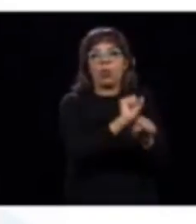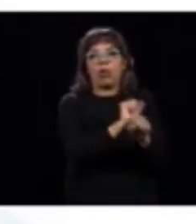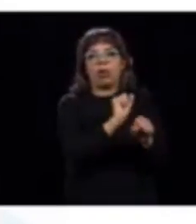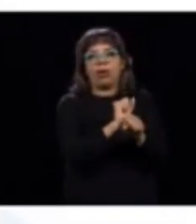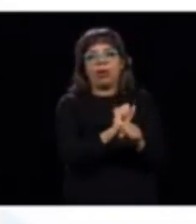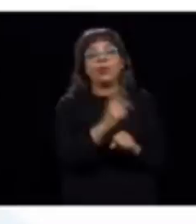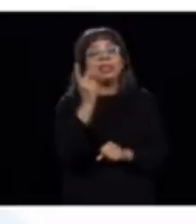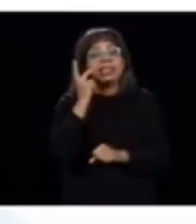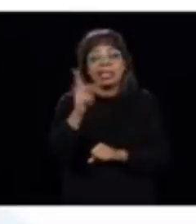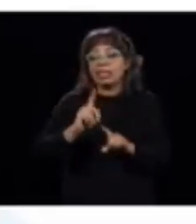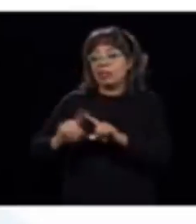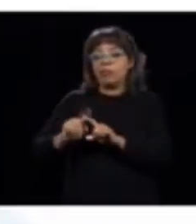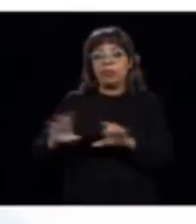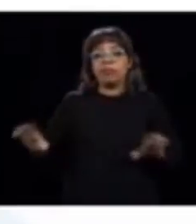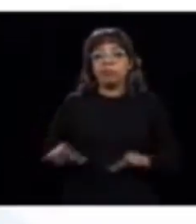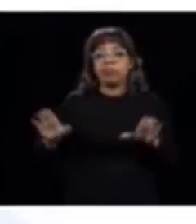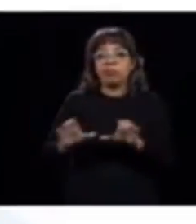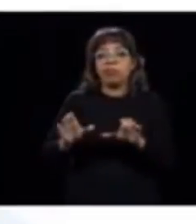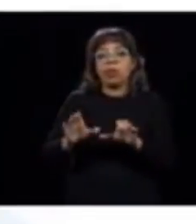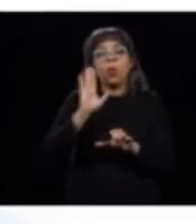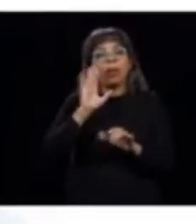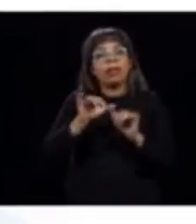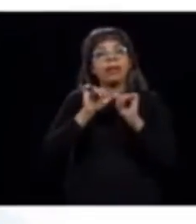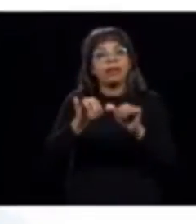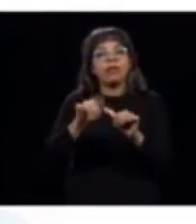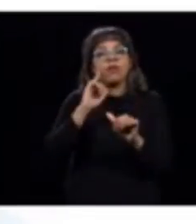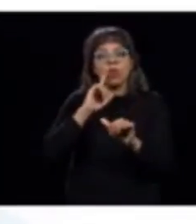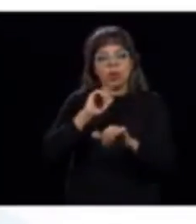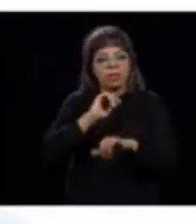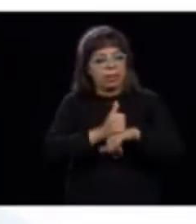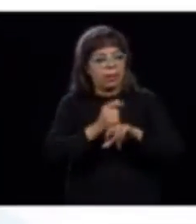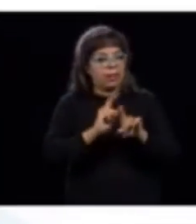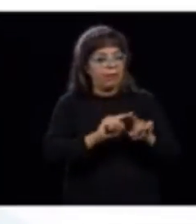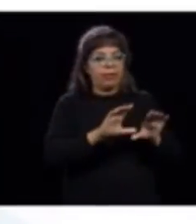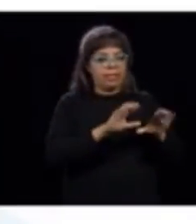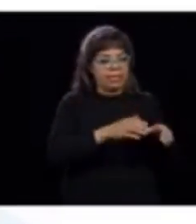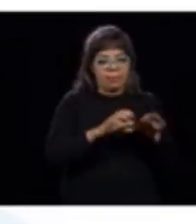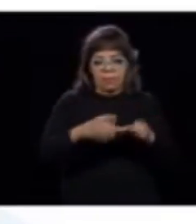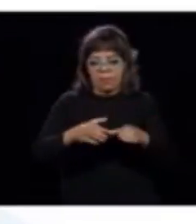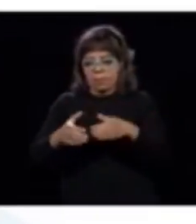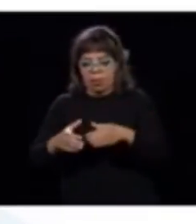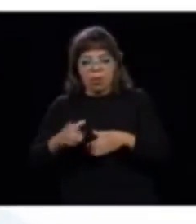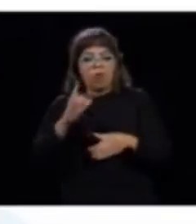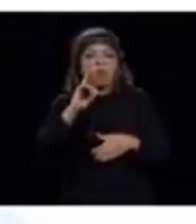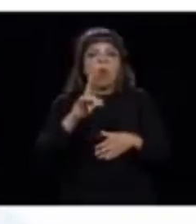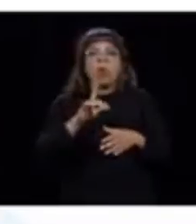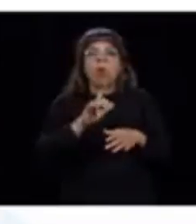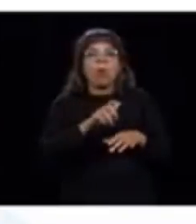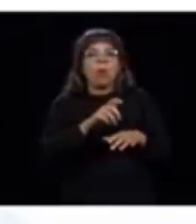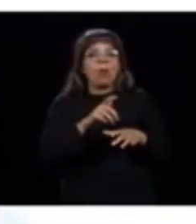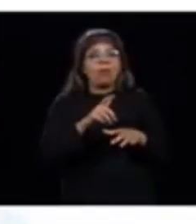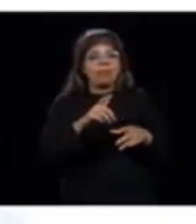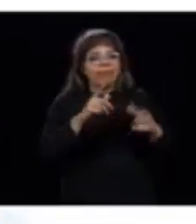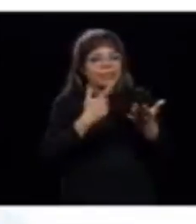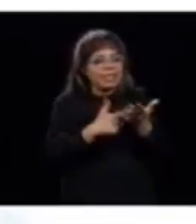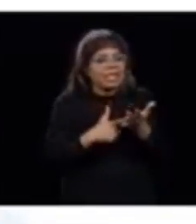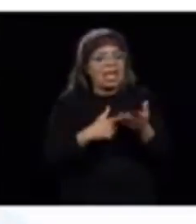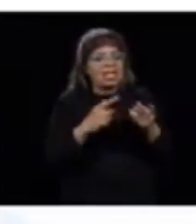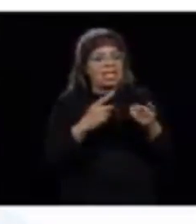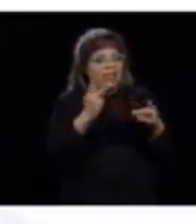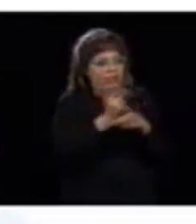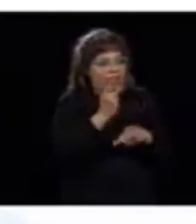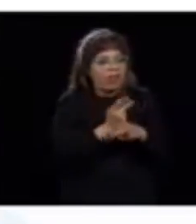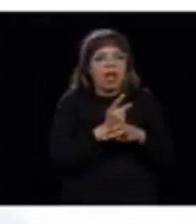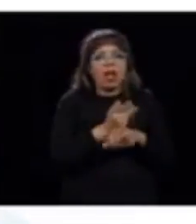continue to organize teams of prevention of infection that's very important.